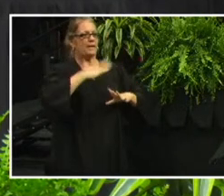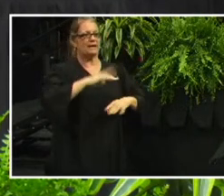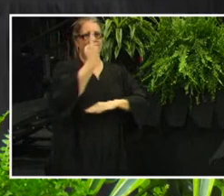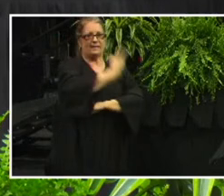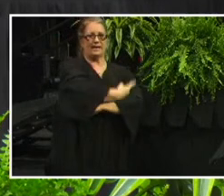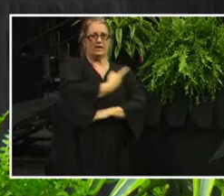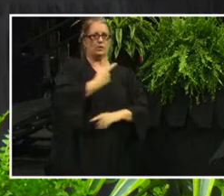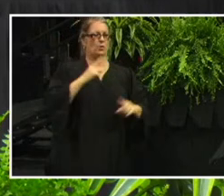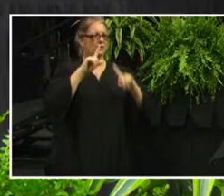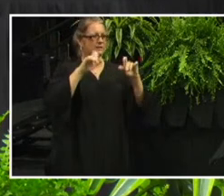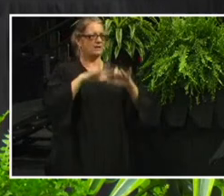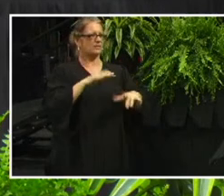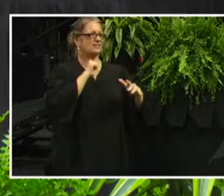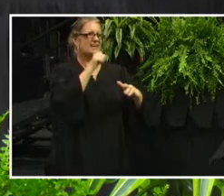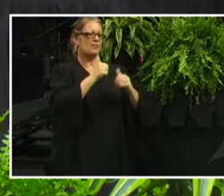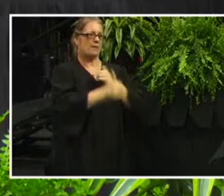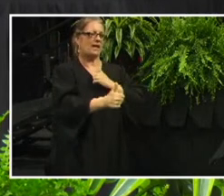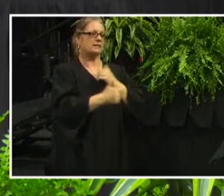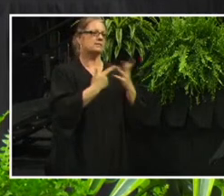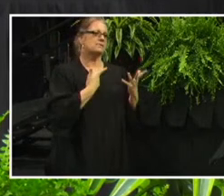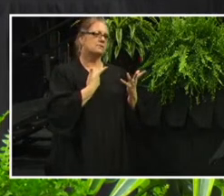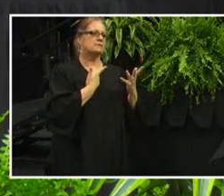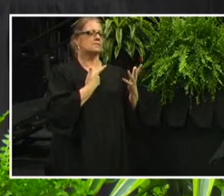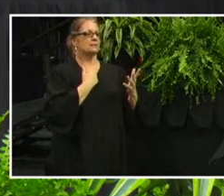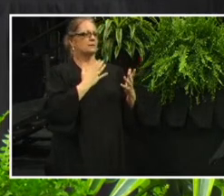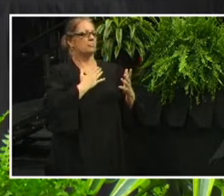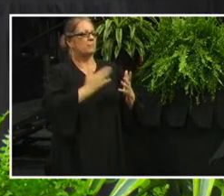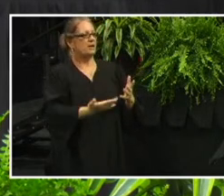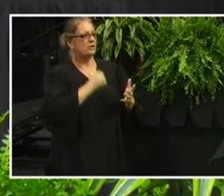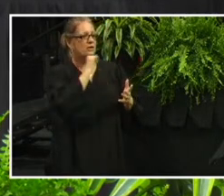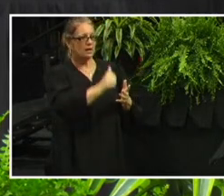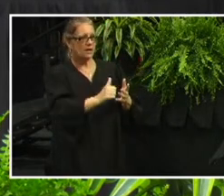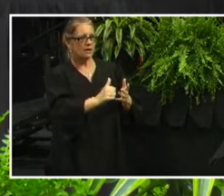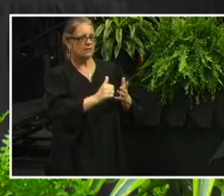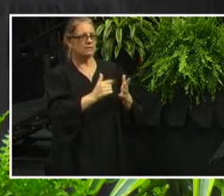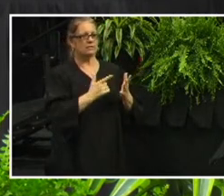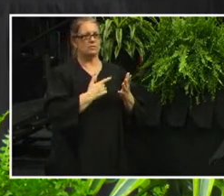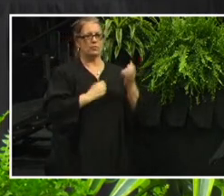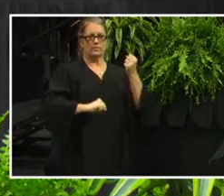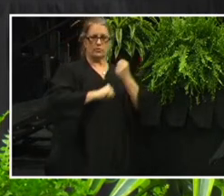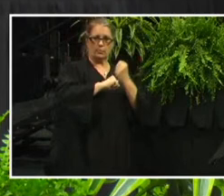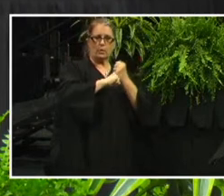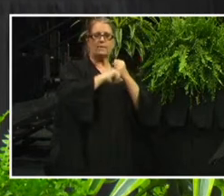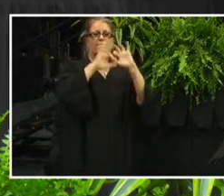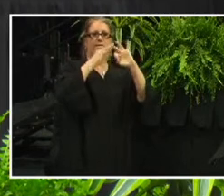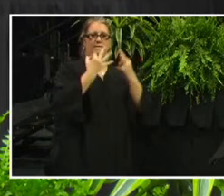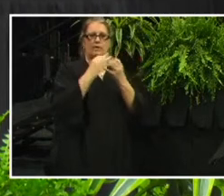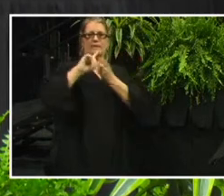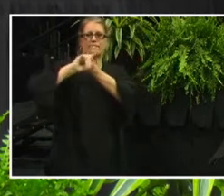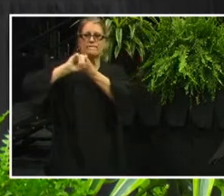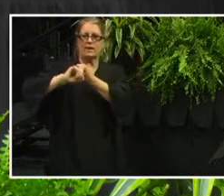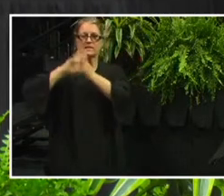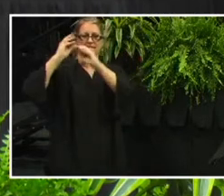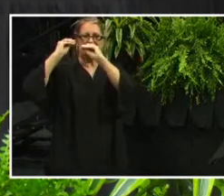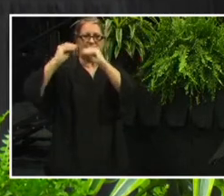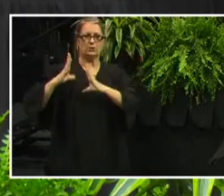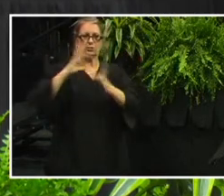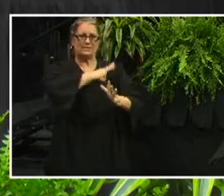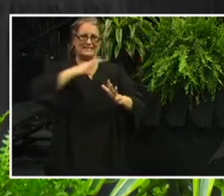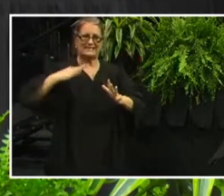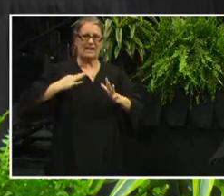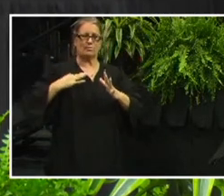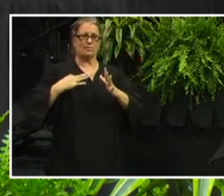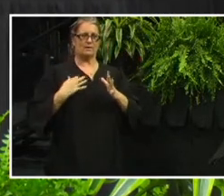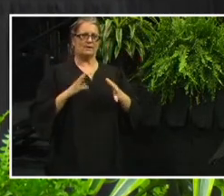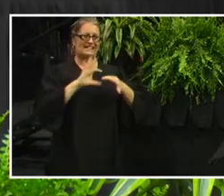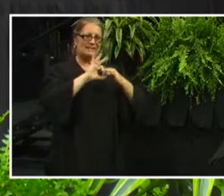pass. It's universal whether some would like to admit it or not. We have our supportive families, friends, teachers, and staff to thank for such a